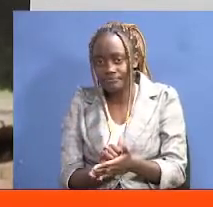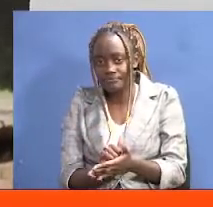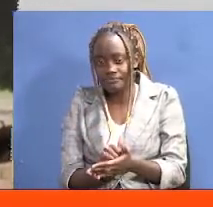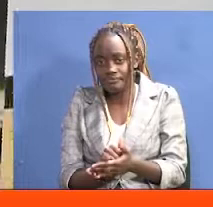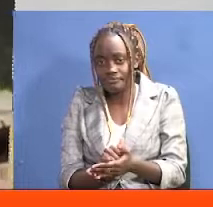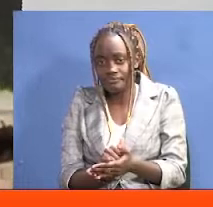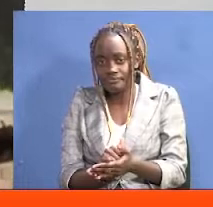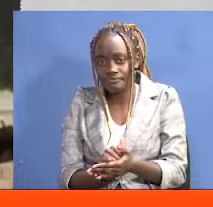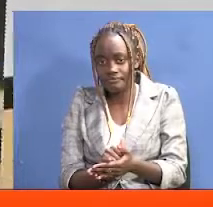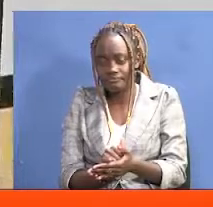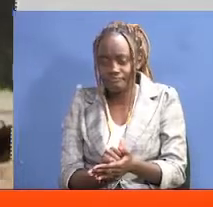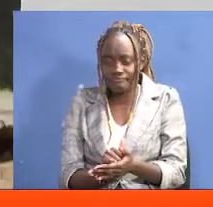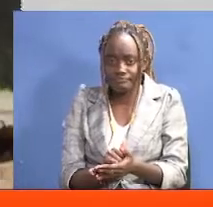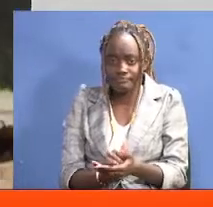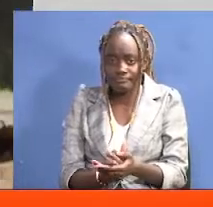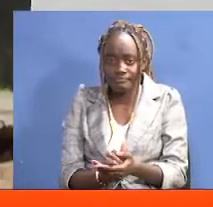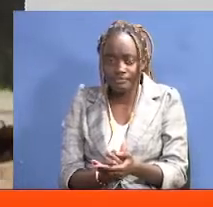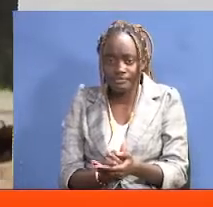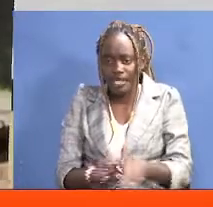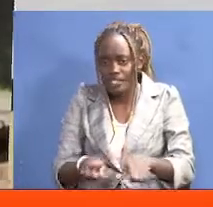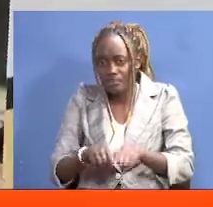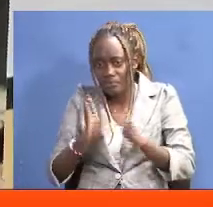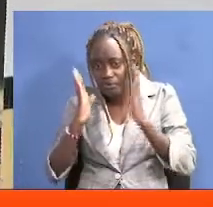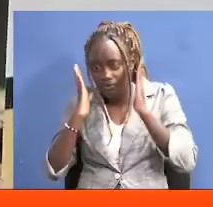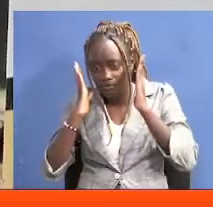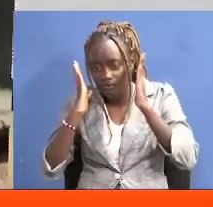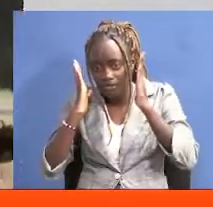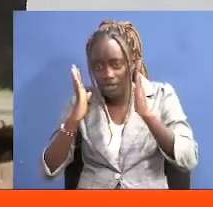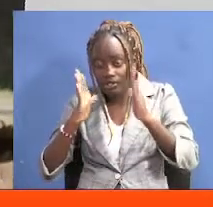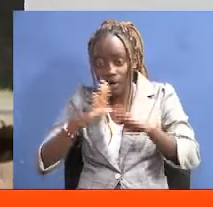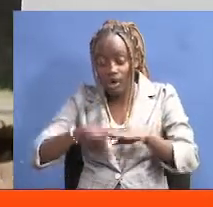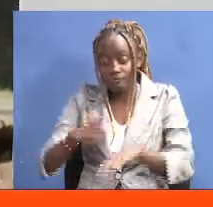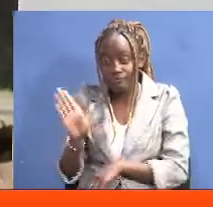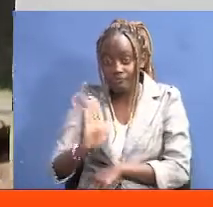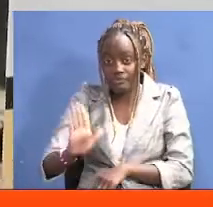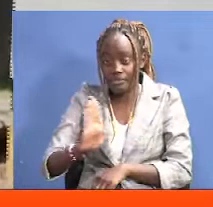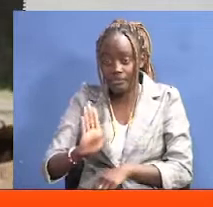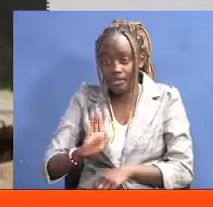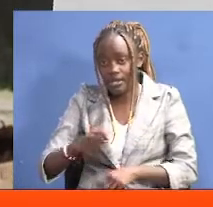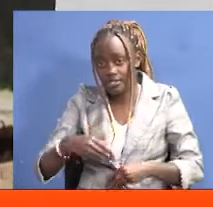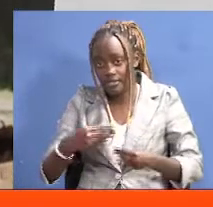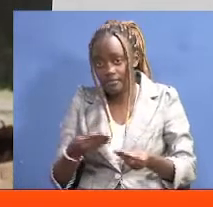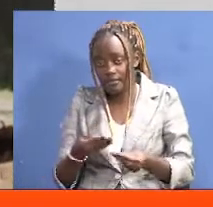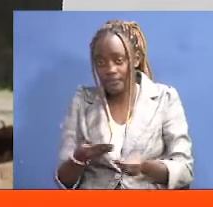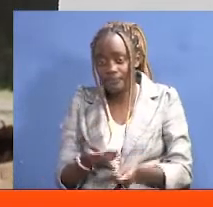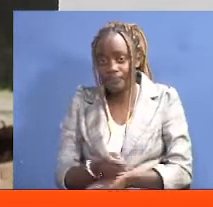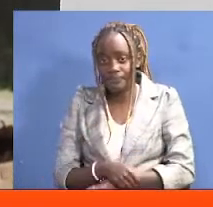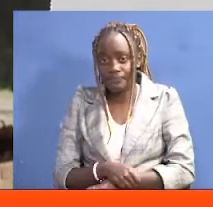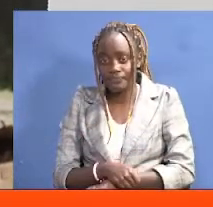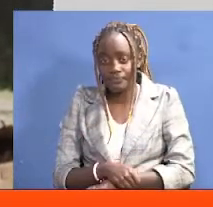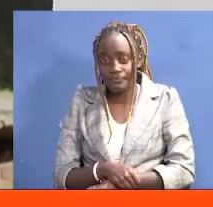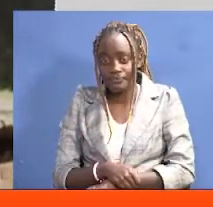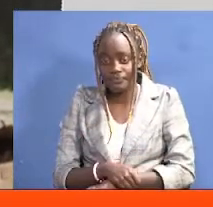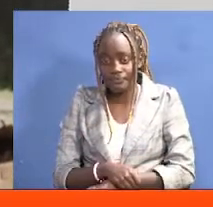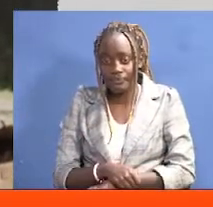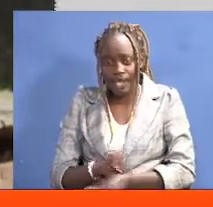And you like rightly put it, the focus now, we are really getting to the driver himself. Yeah, and anytime you get our call,